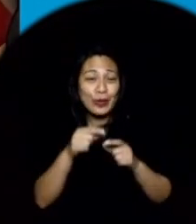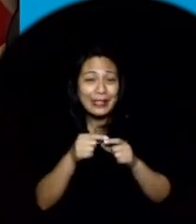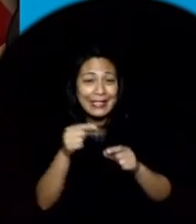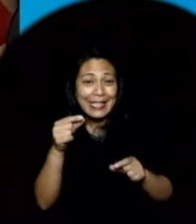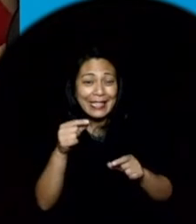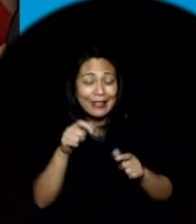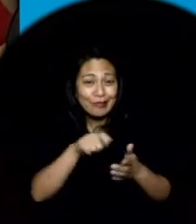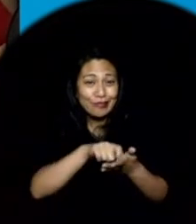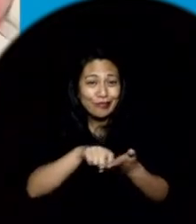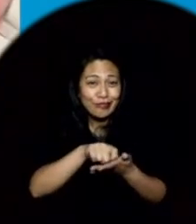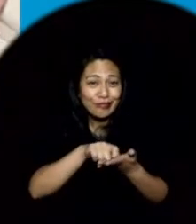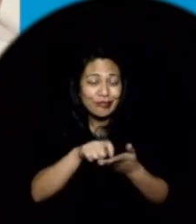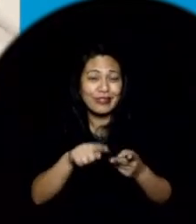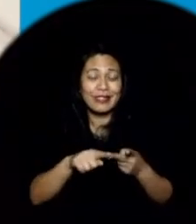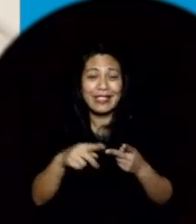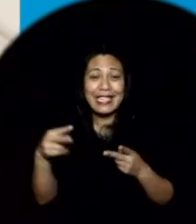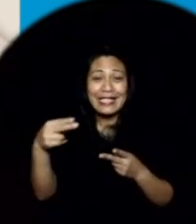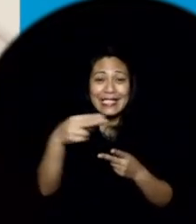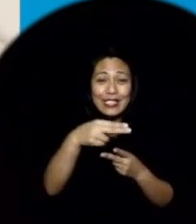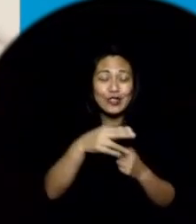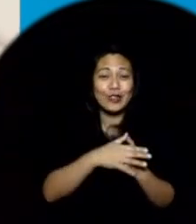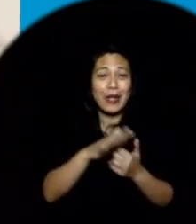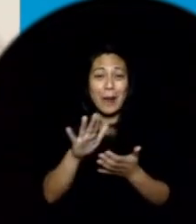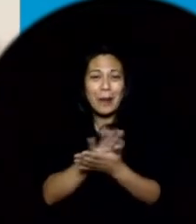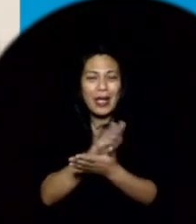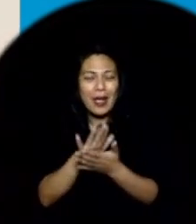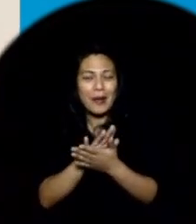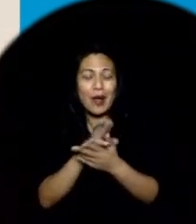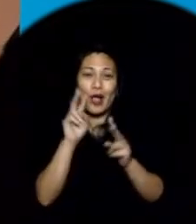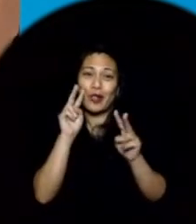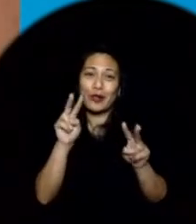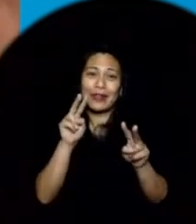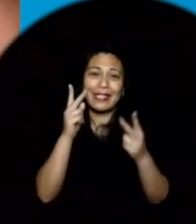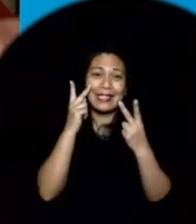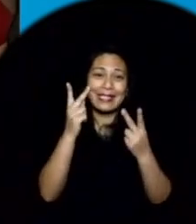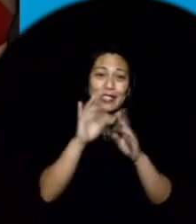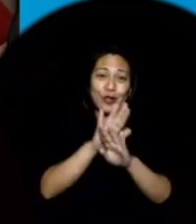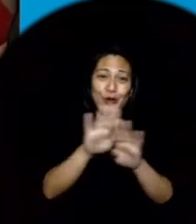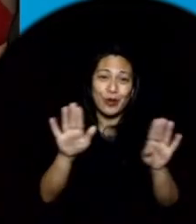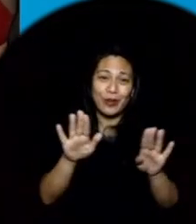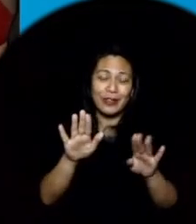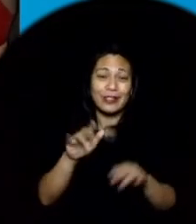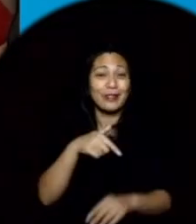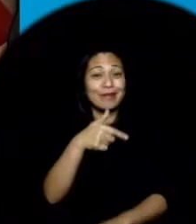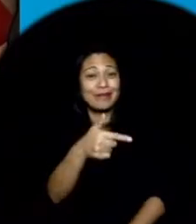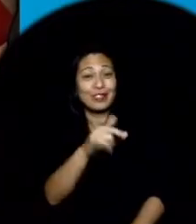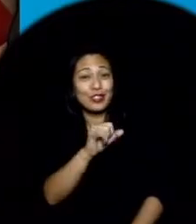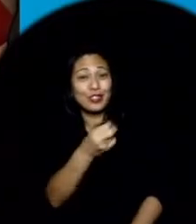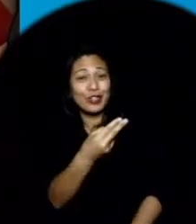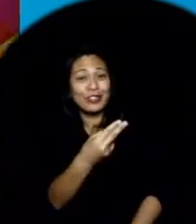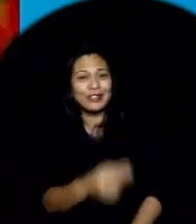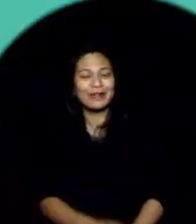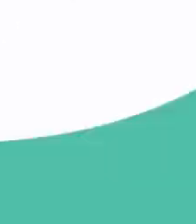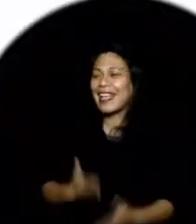your paper. Get your scissors. Can't wait to see your collages. Thank you so much, and back to you,